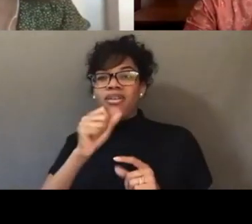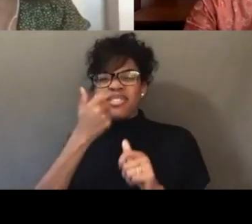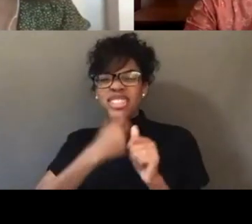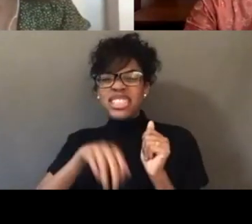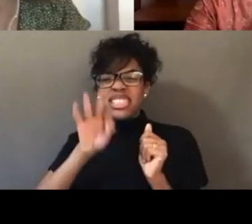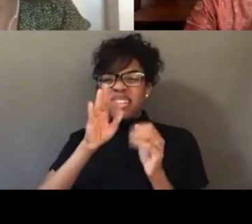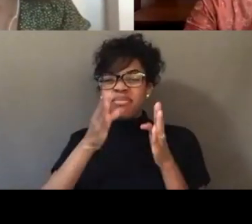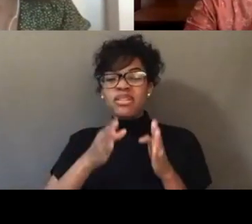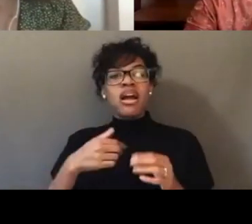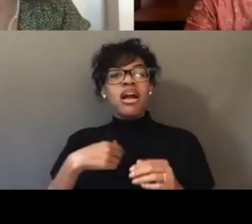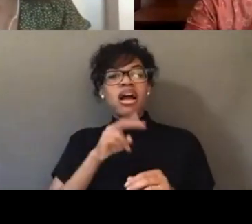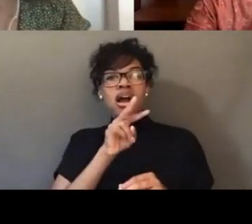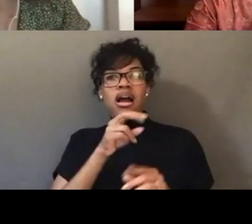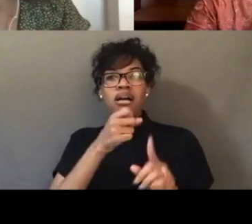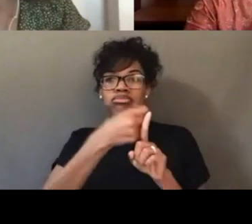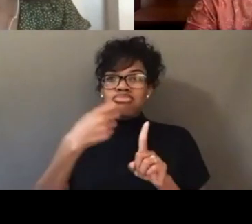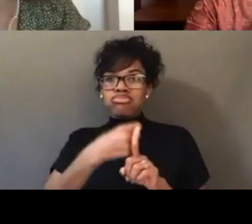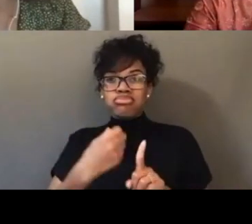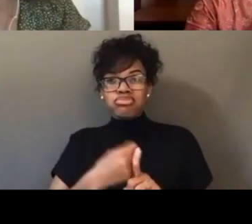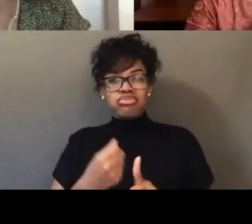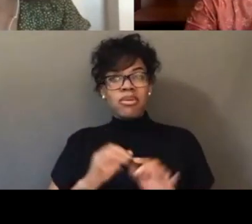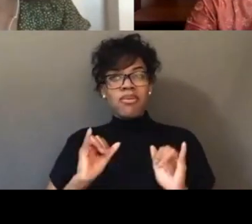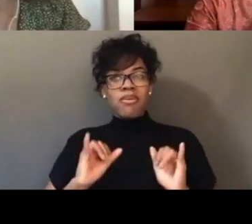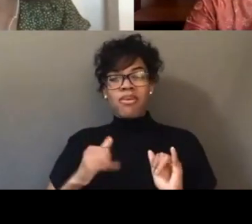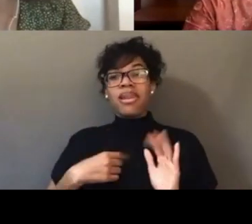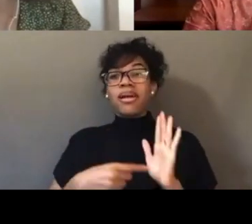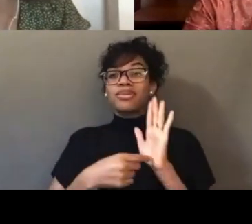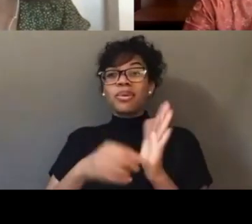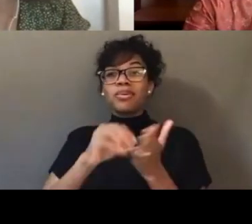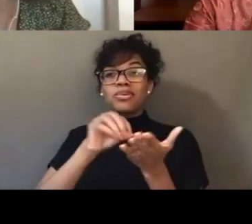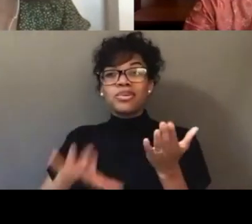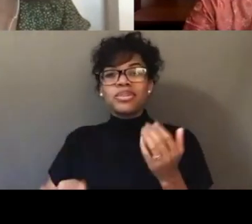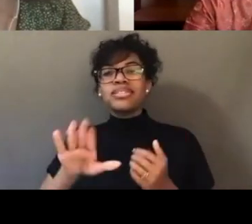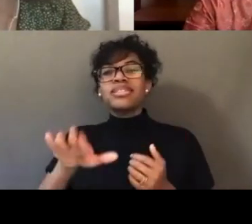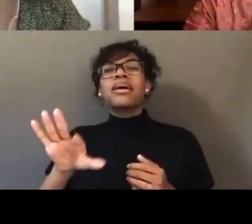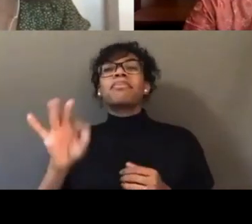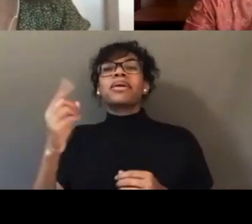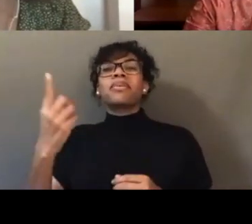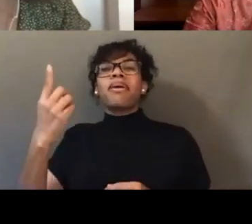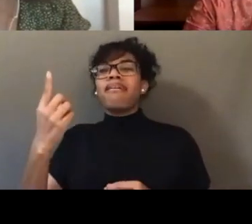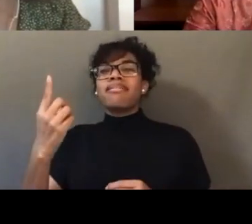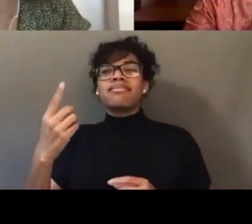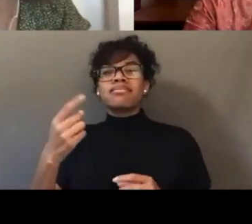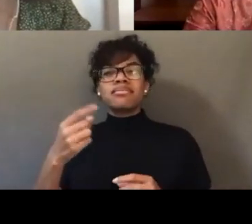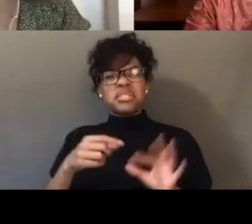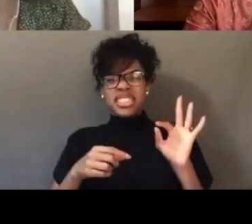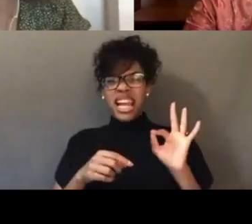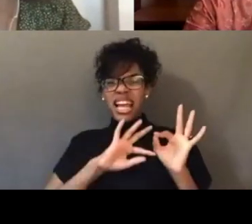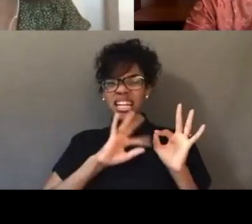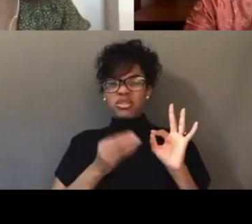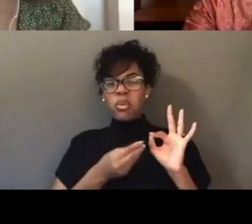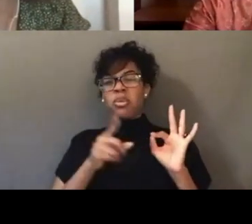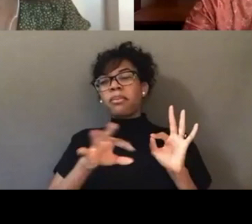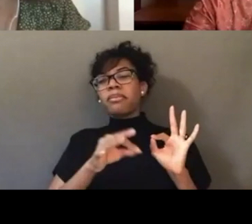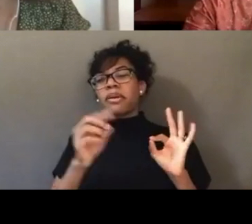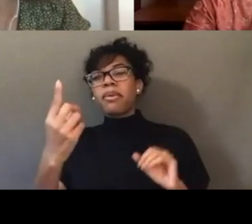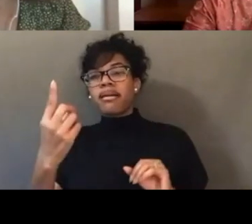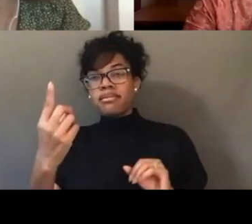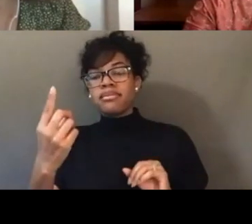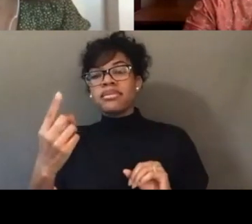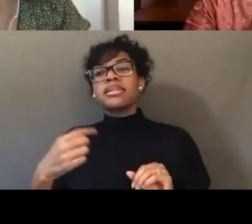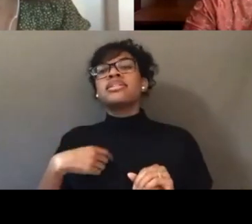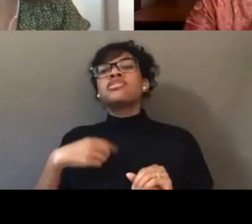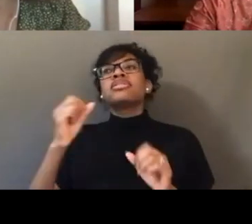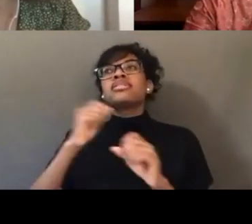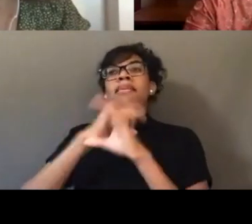pick one out of those 9 chemists. And again, I didn't know where this was gonna go, but I said, look, just imagine what they might do on like a random summer's